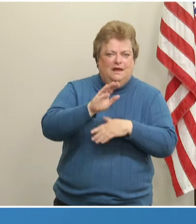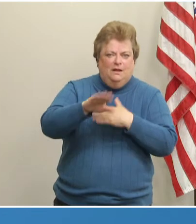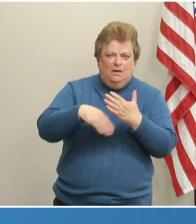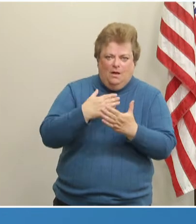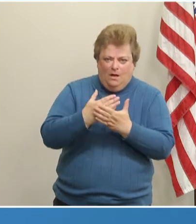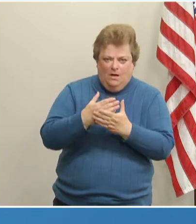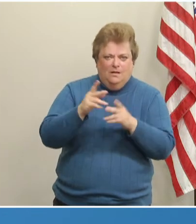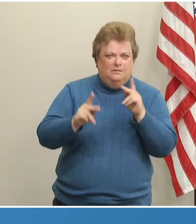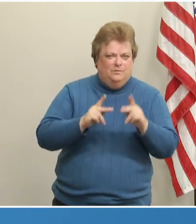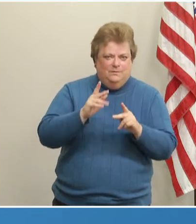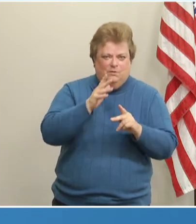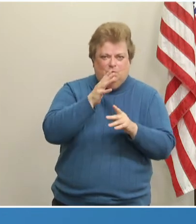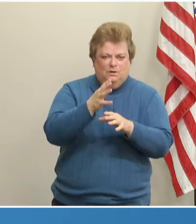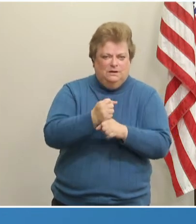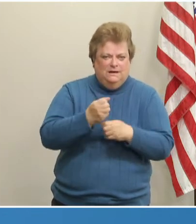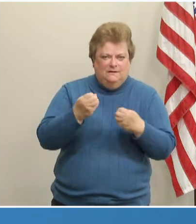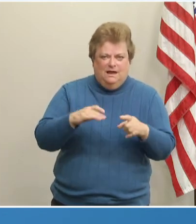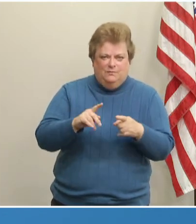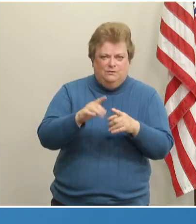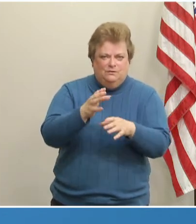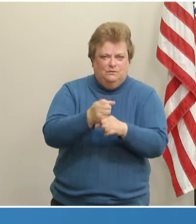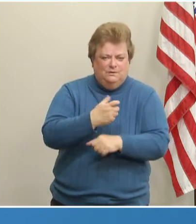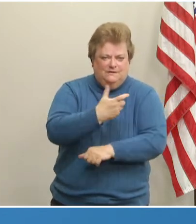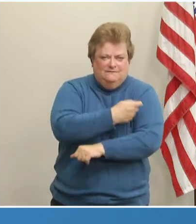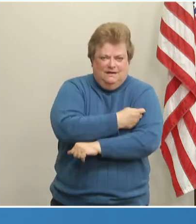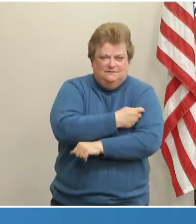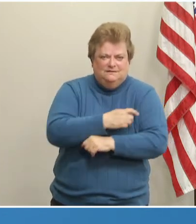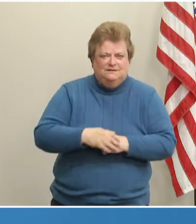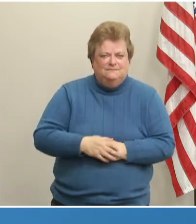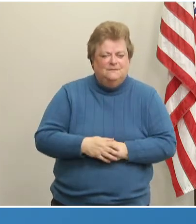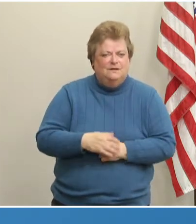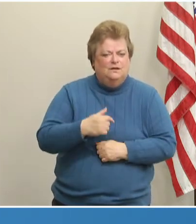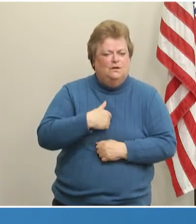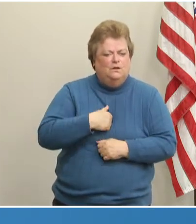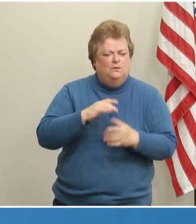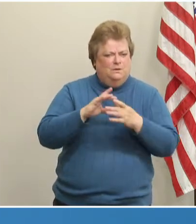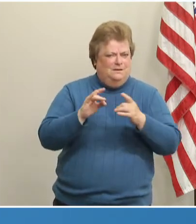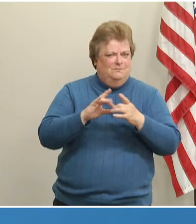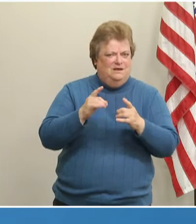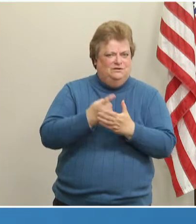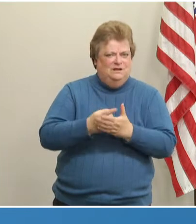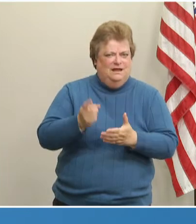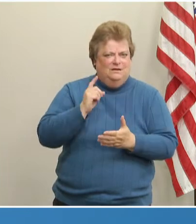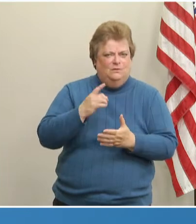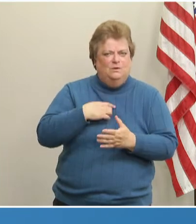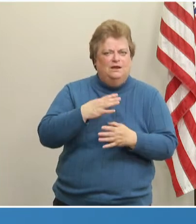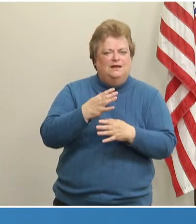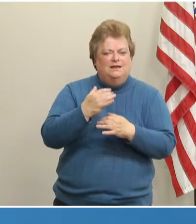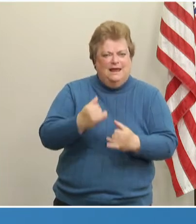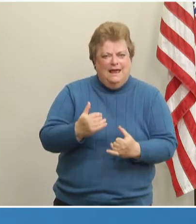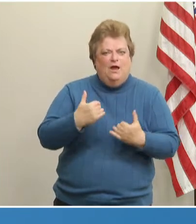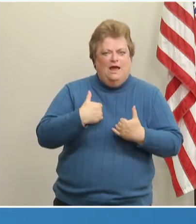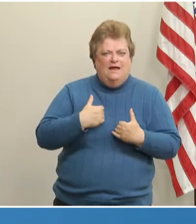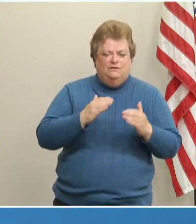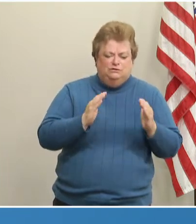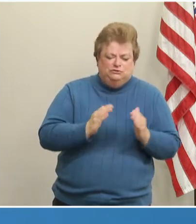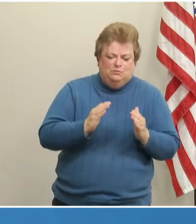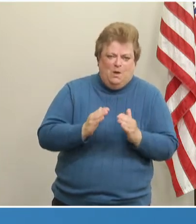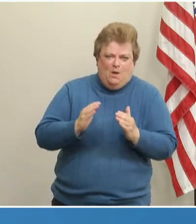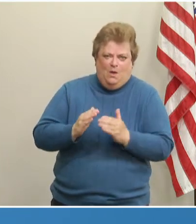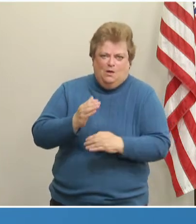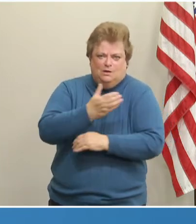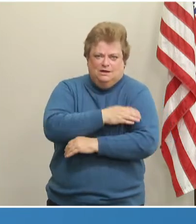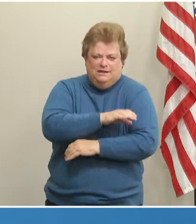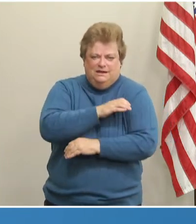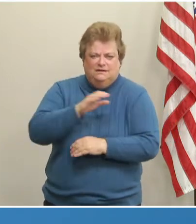the opportunity to receive vaccine. As we mentioned last week, we're expanding smaller scale community clinics